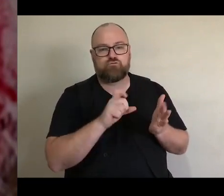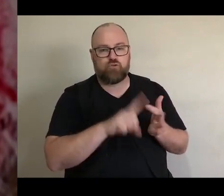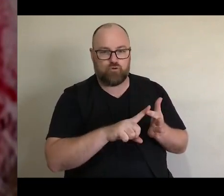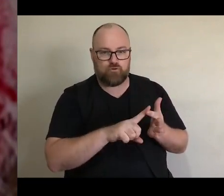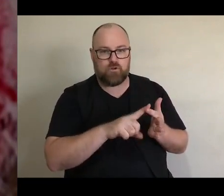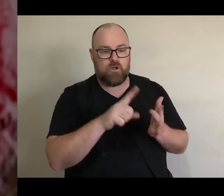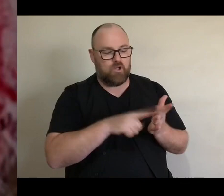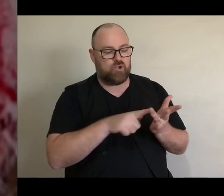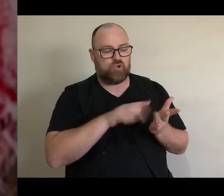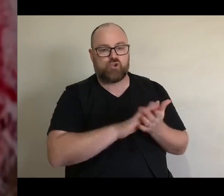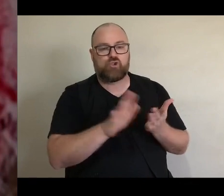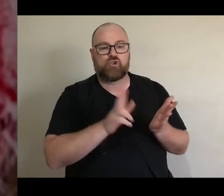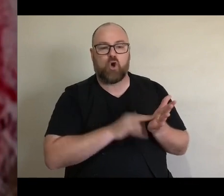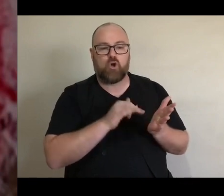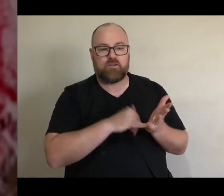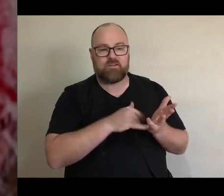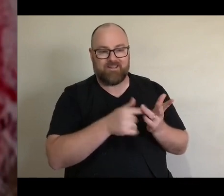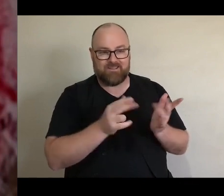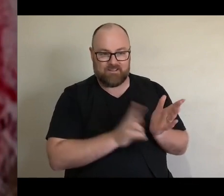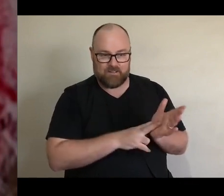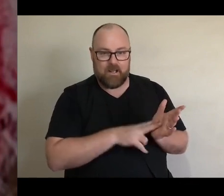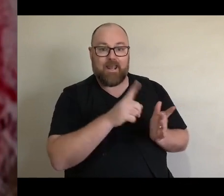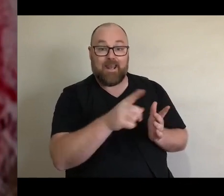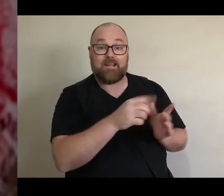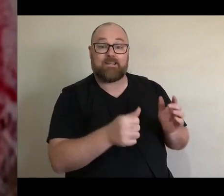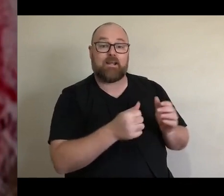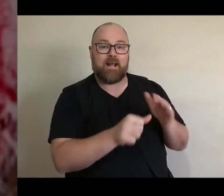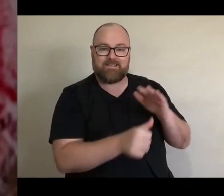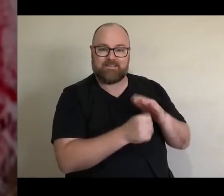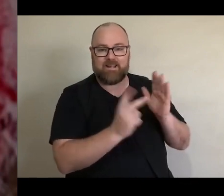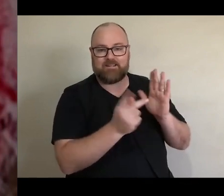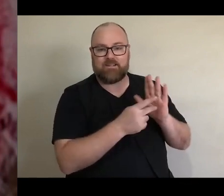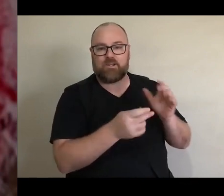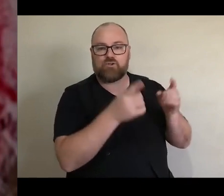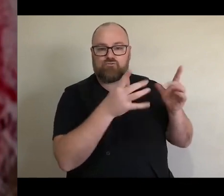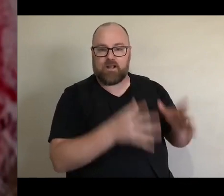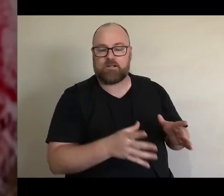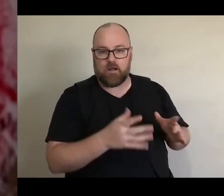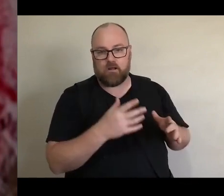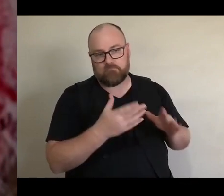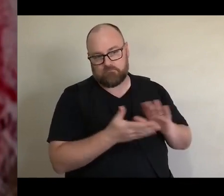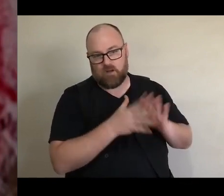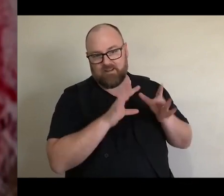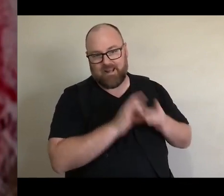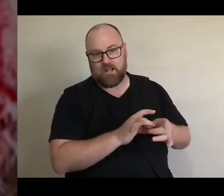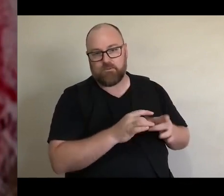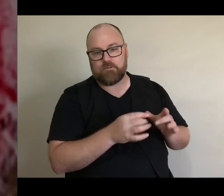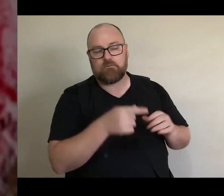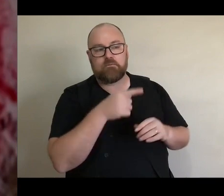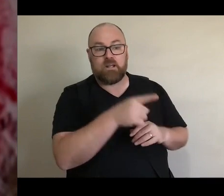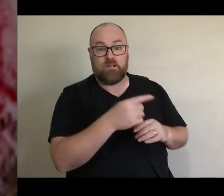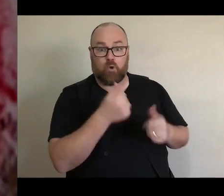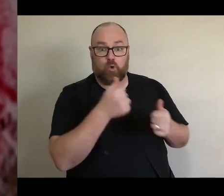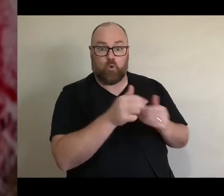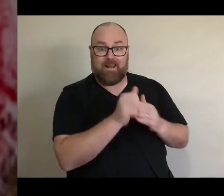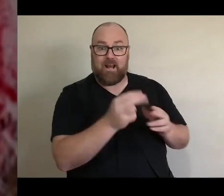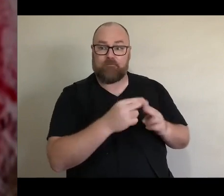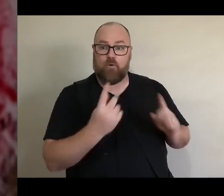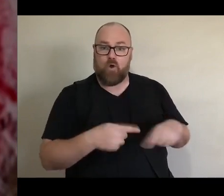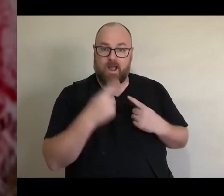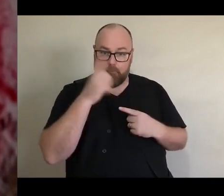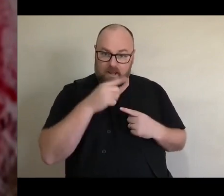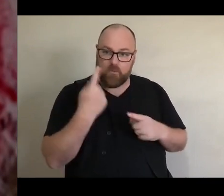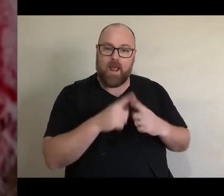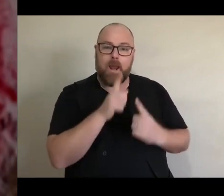the Assistant Director of Indigenous Engagement at the Gallery. Bruce is a wonderful leader for our people and a wonderful mentor through the